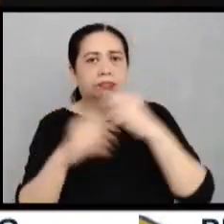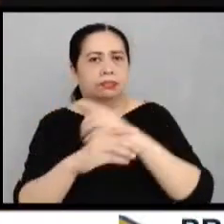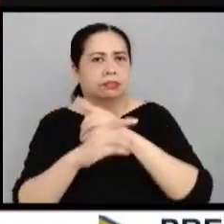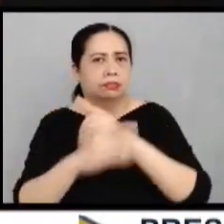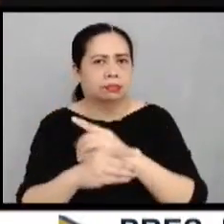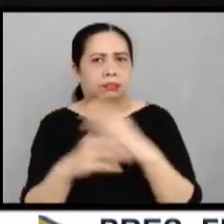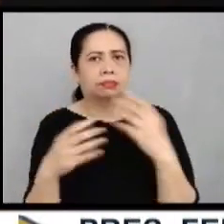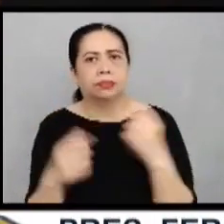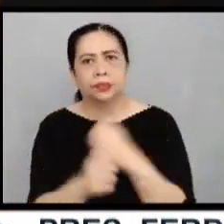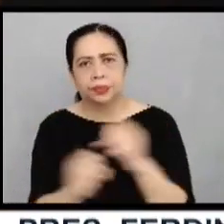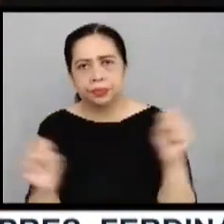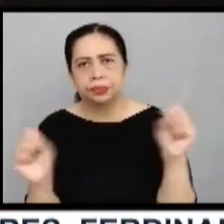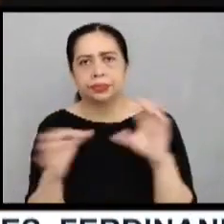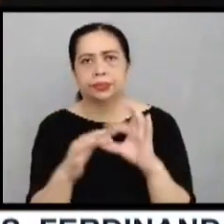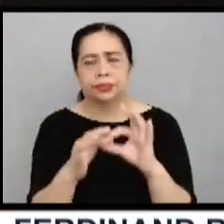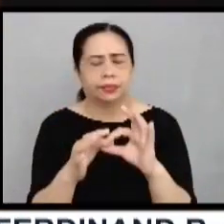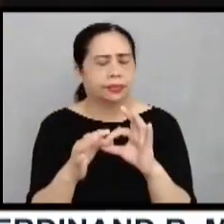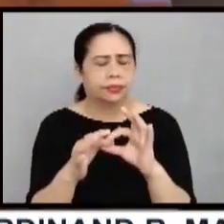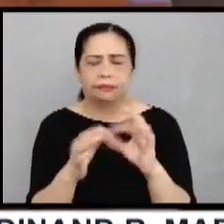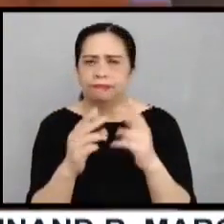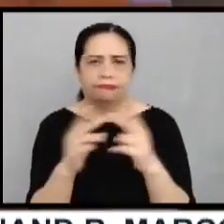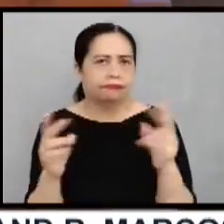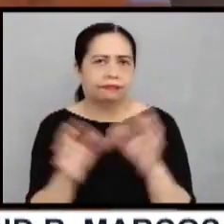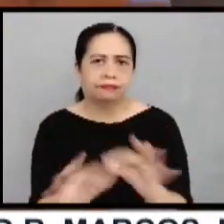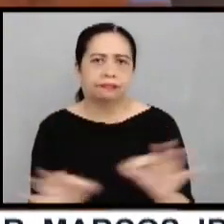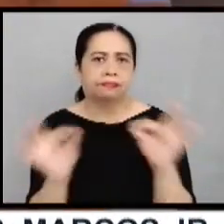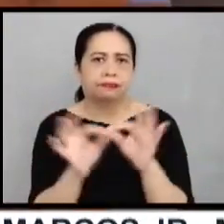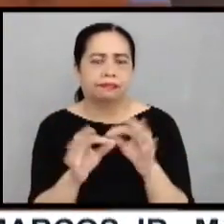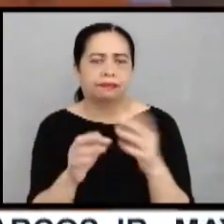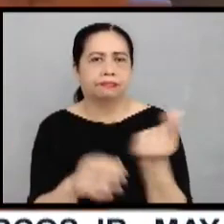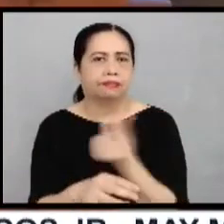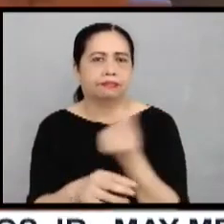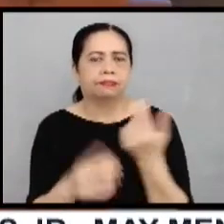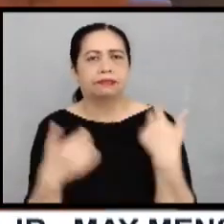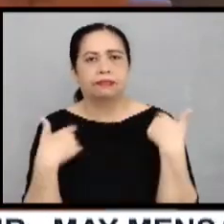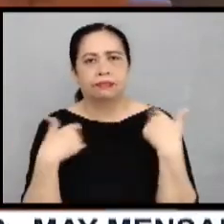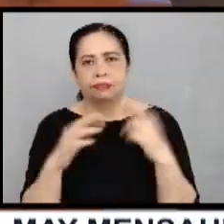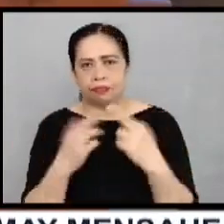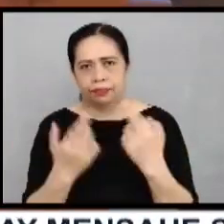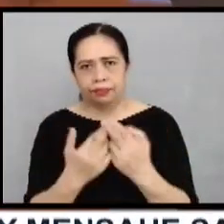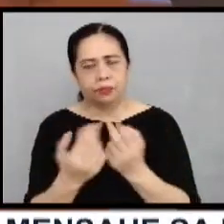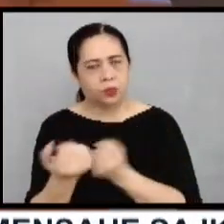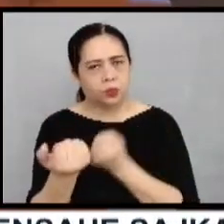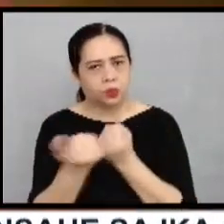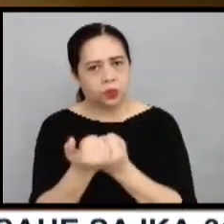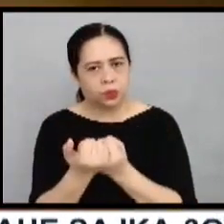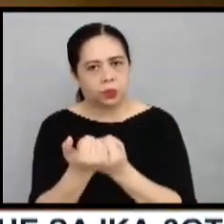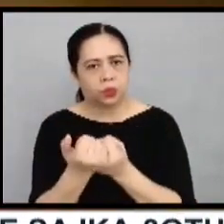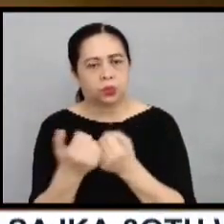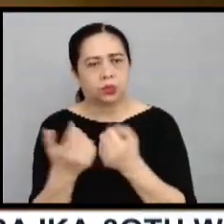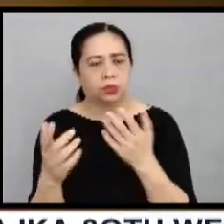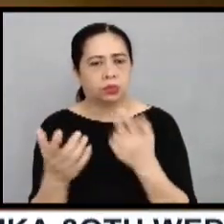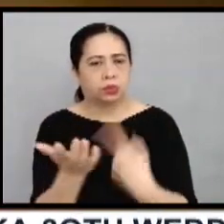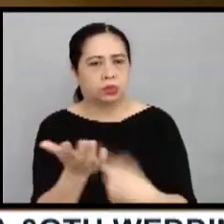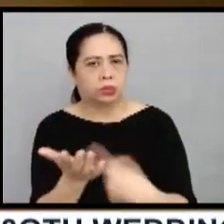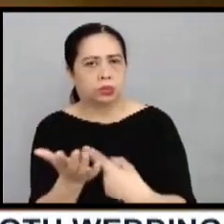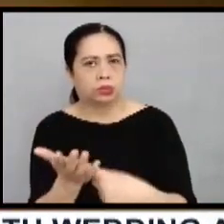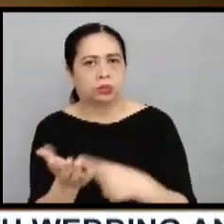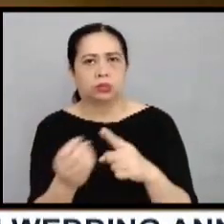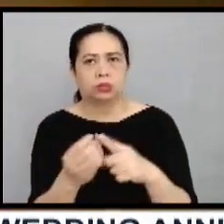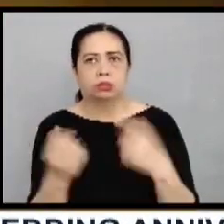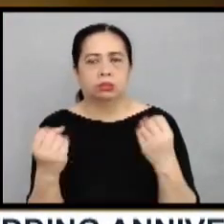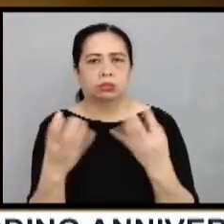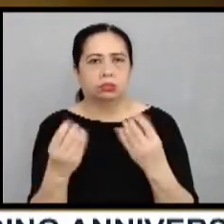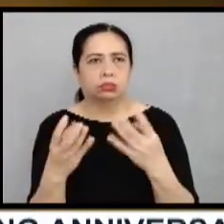security cooperation is very important in our relations. I fully support the talks about delivering